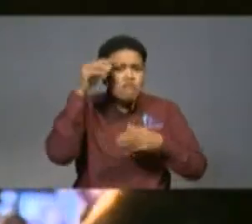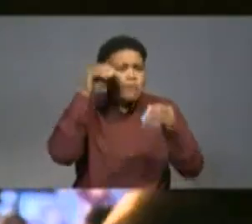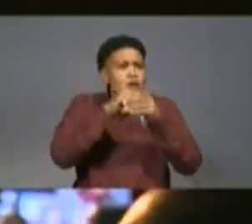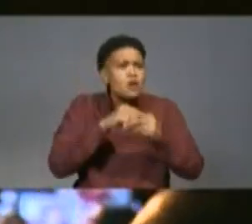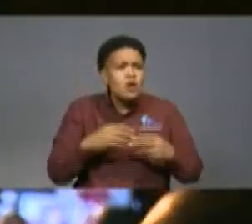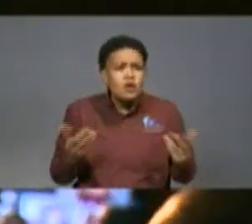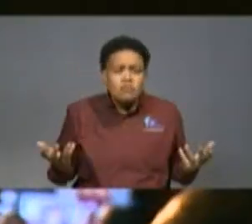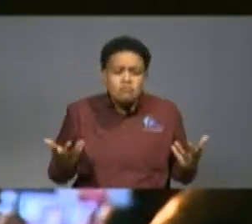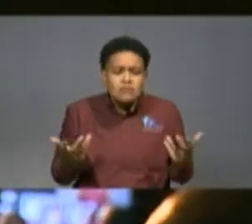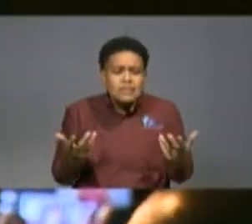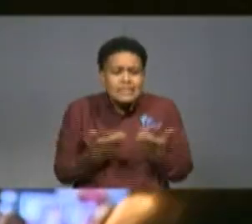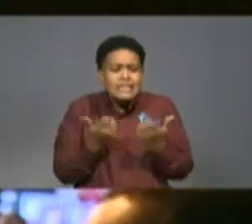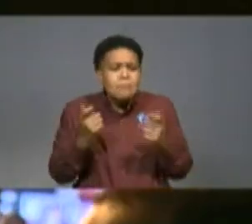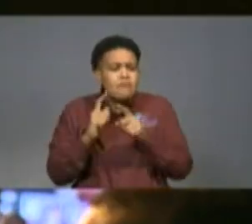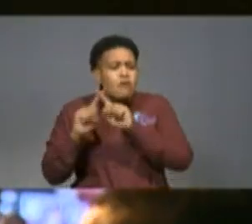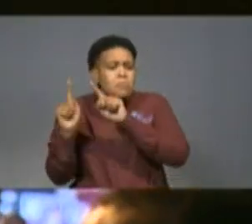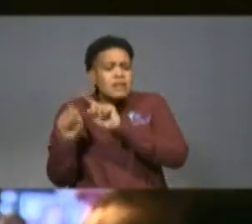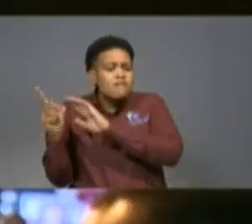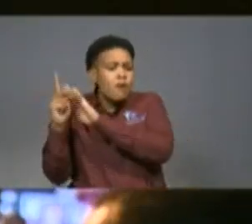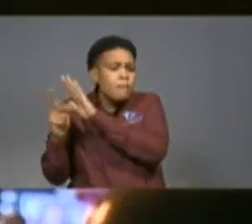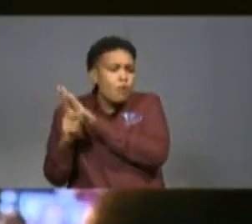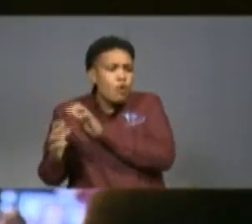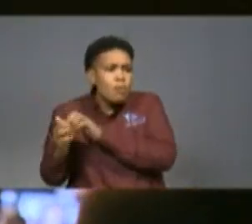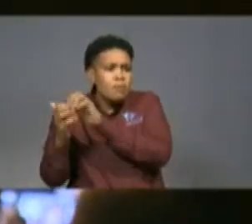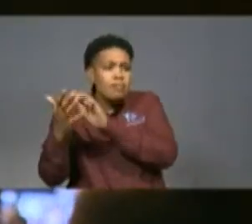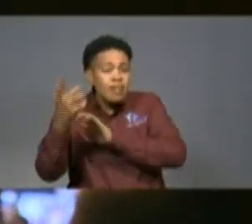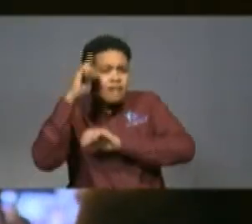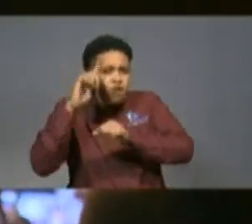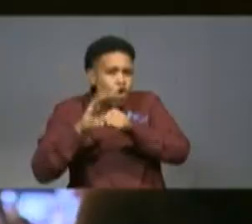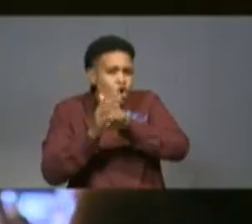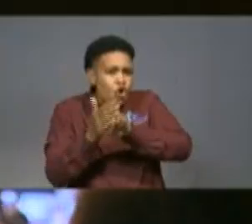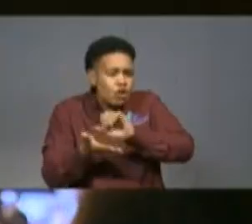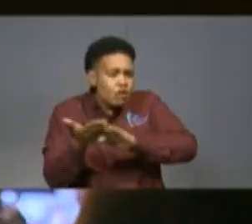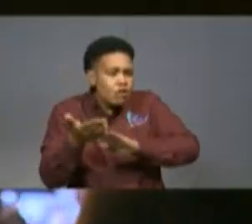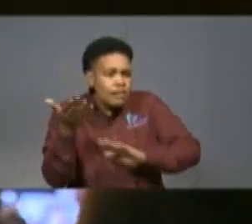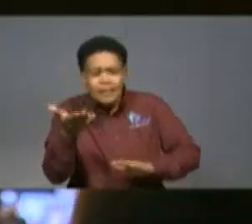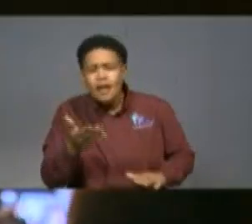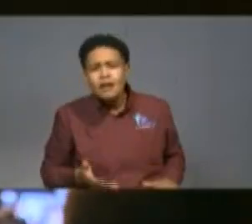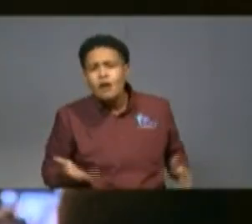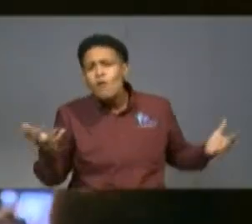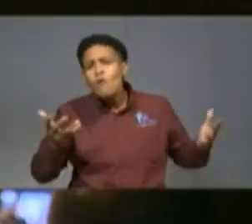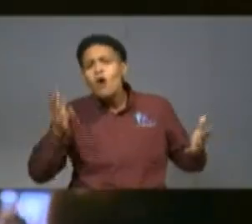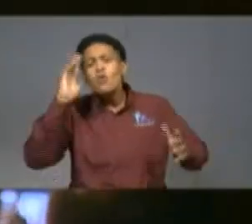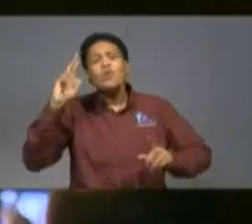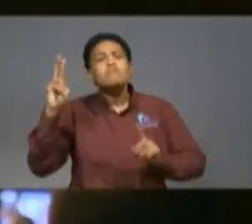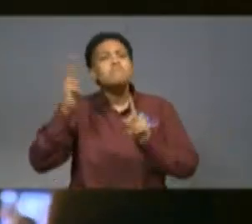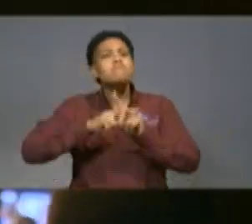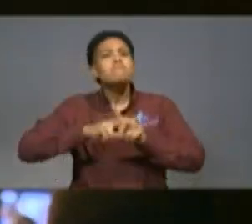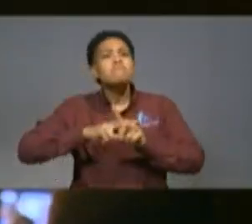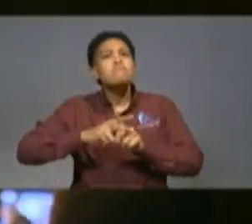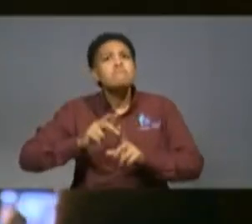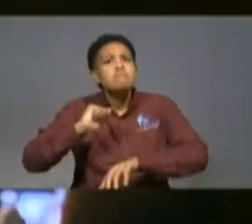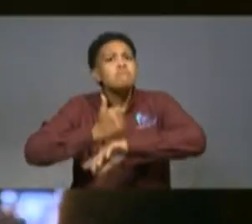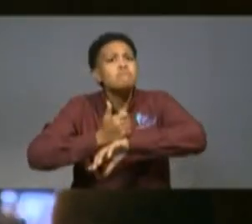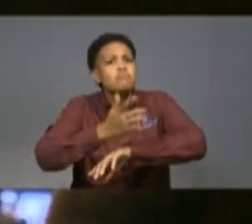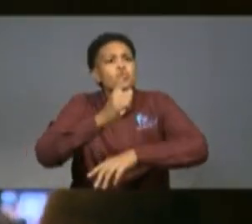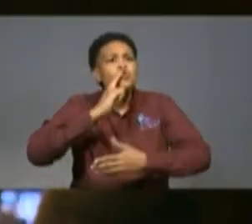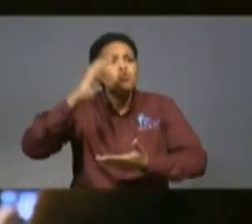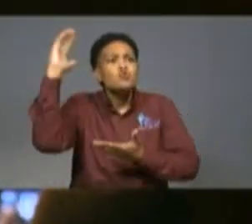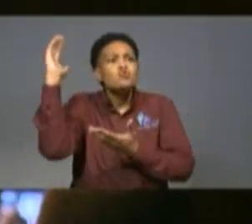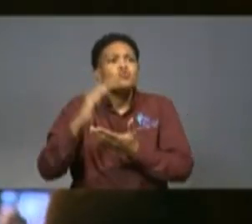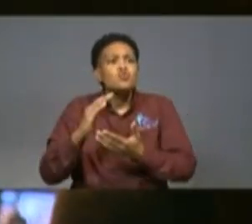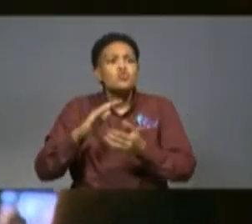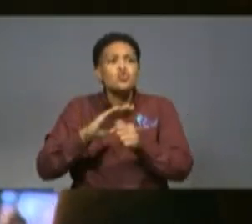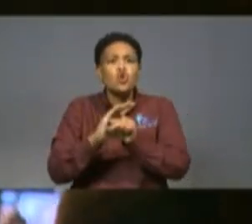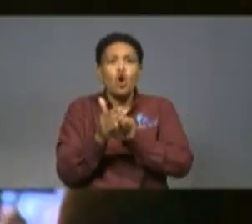Apart from the protocols now in place for COVID-19, what else would be implemented to reduce the current